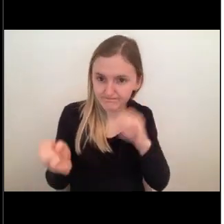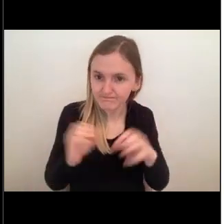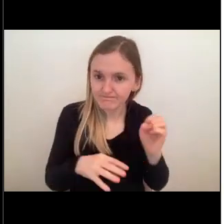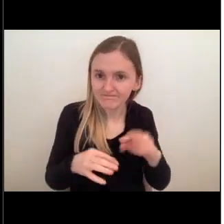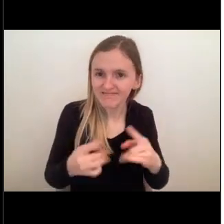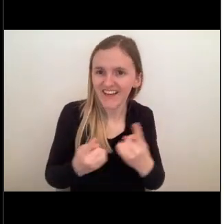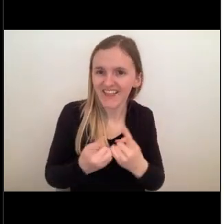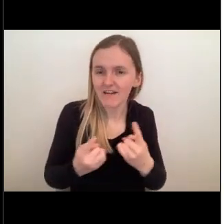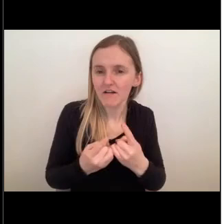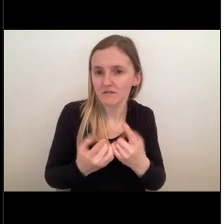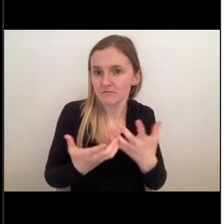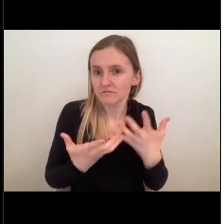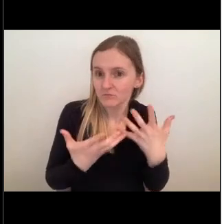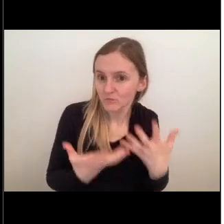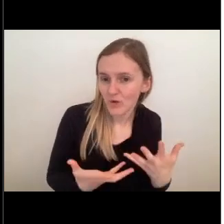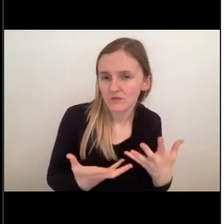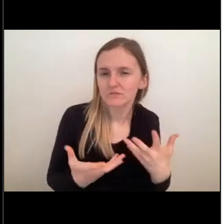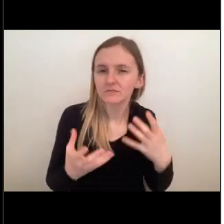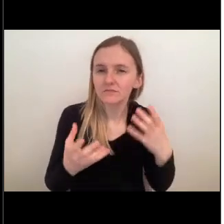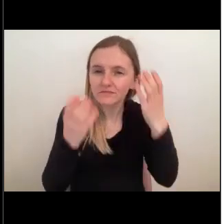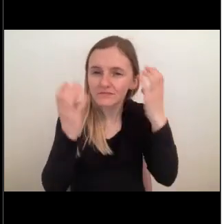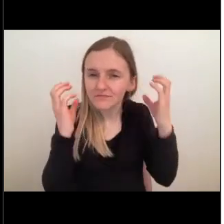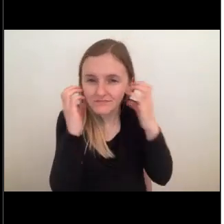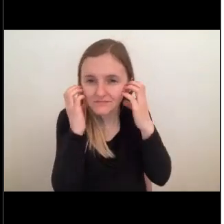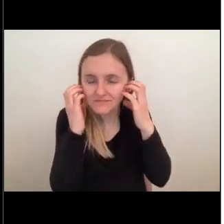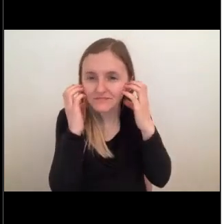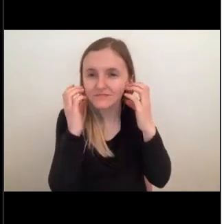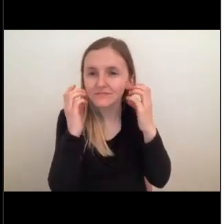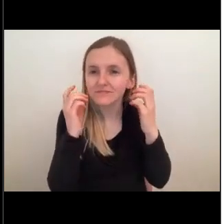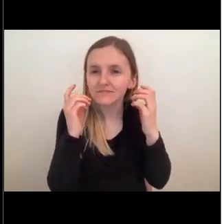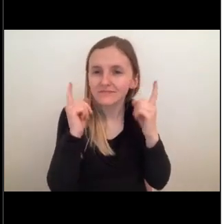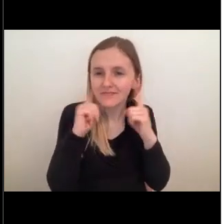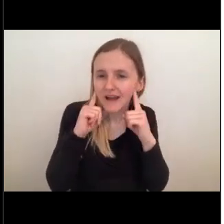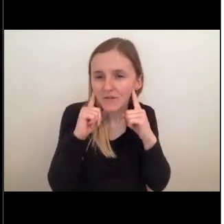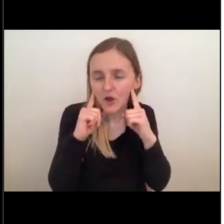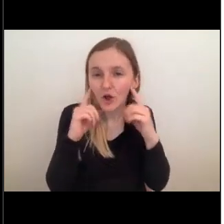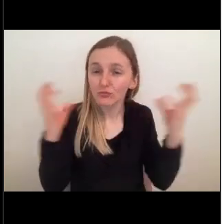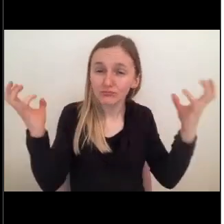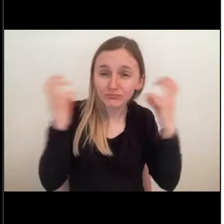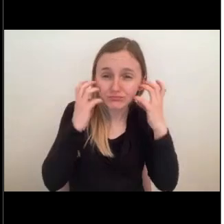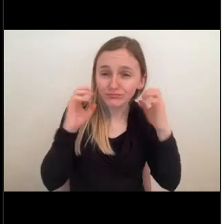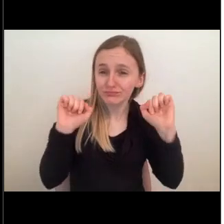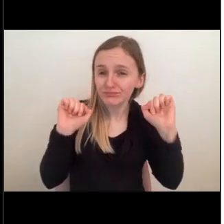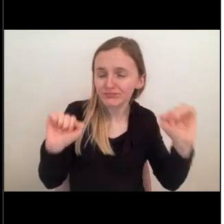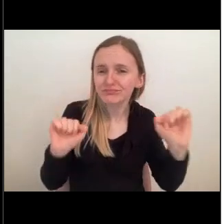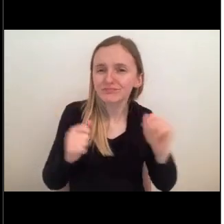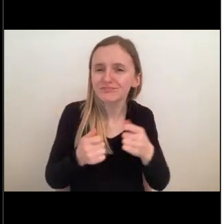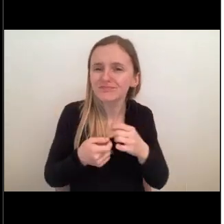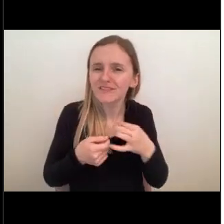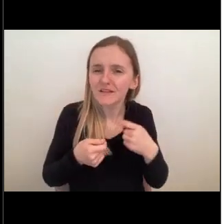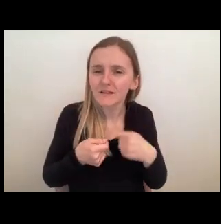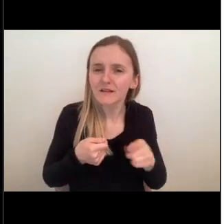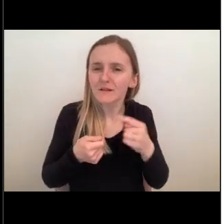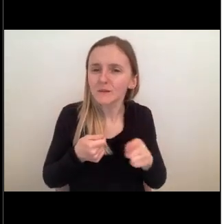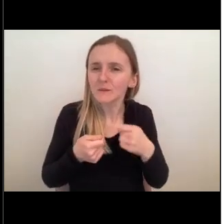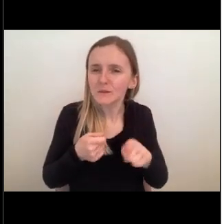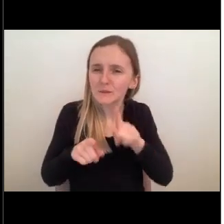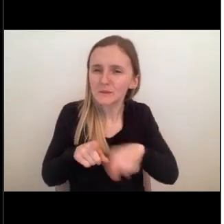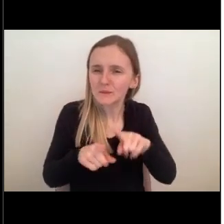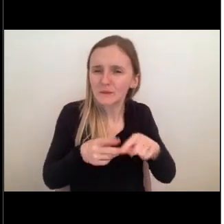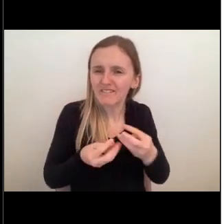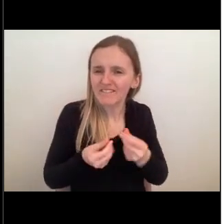weighted equipment, we have headphones, we have ear defenders, we have resistive type fidgets. They can all be helpful for our young